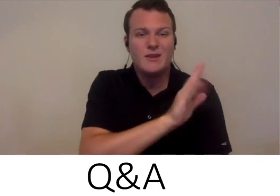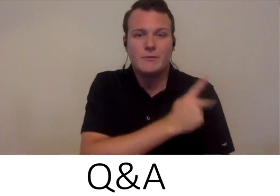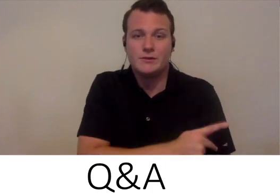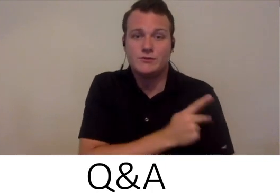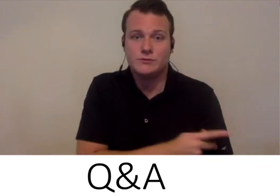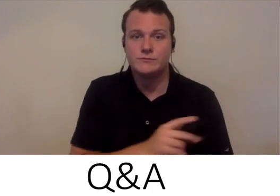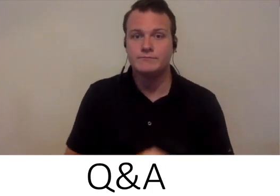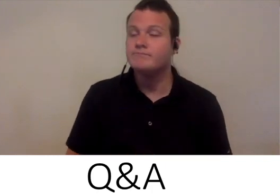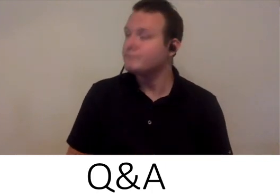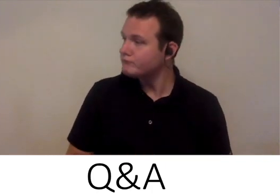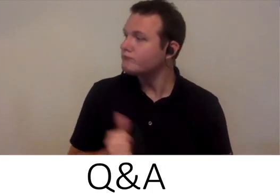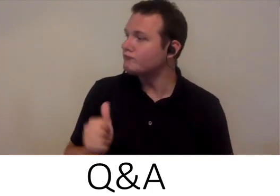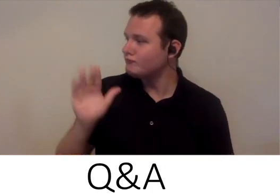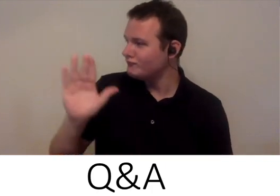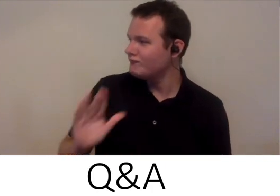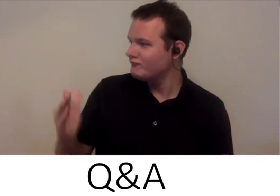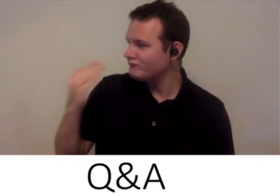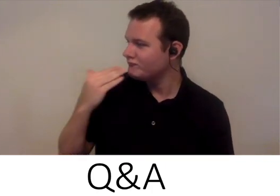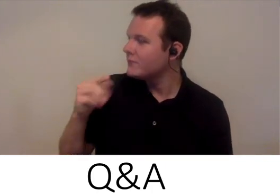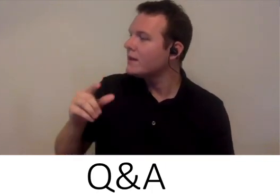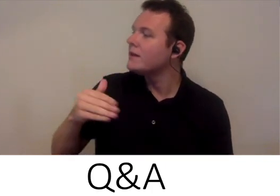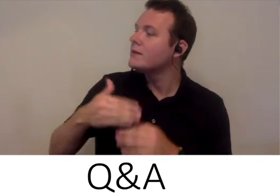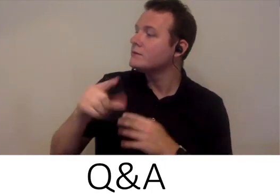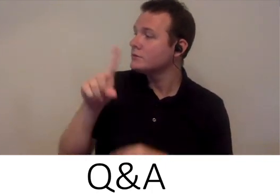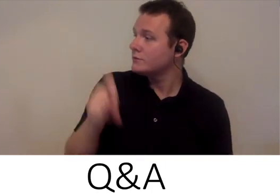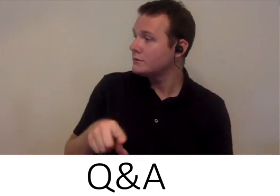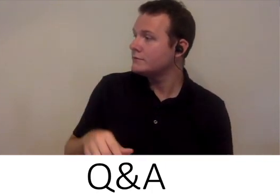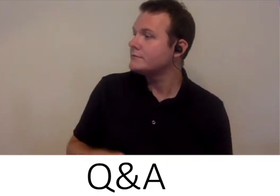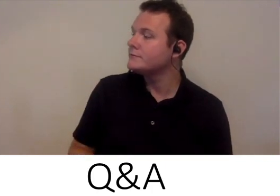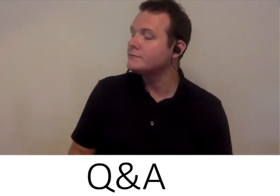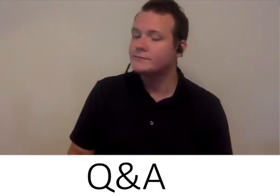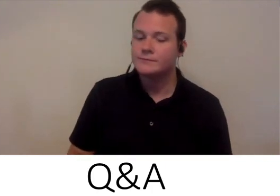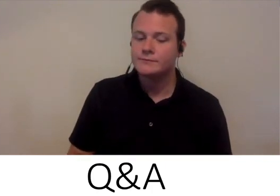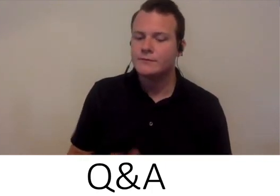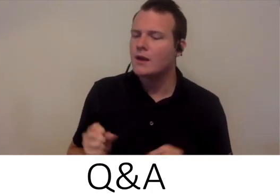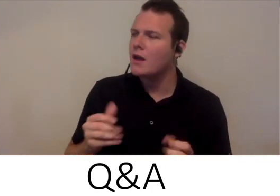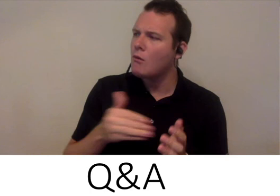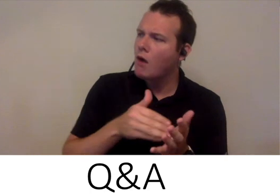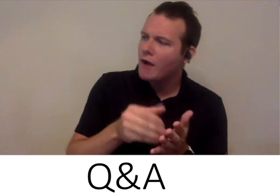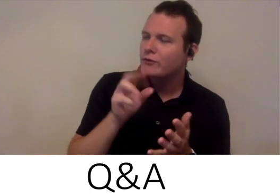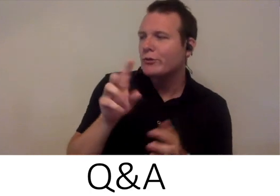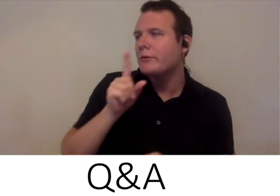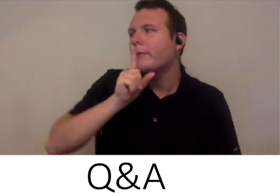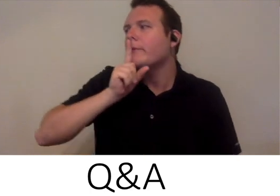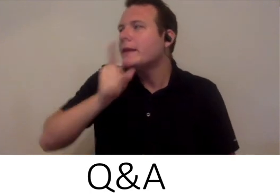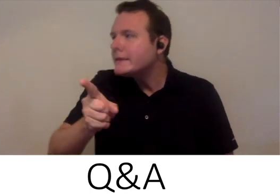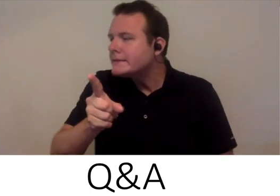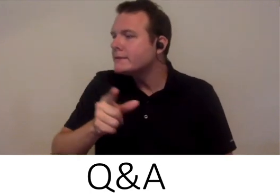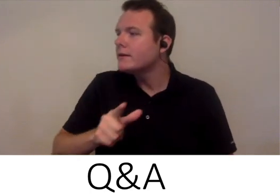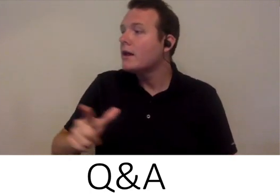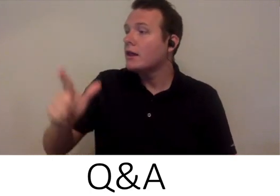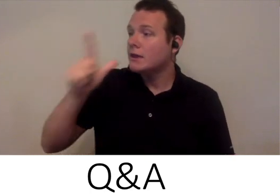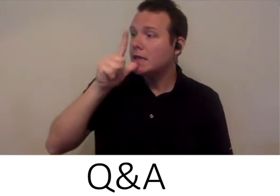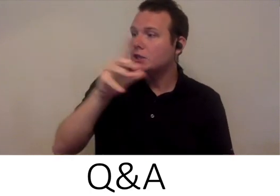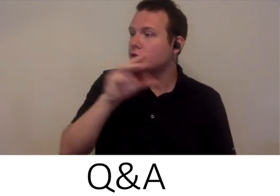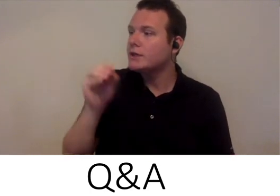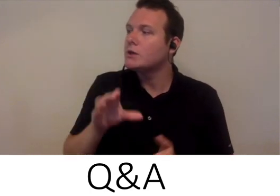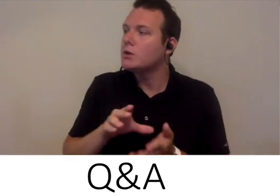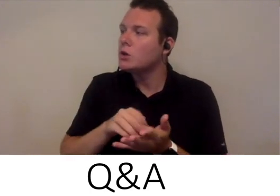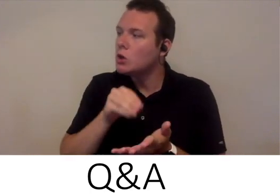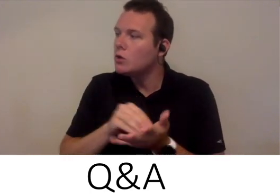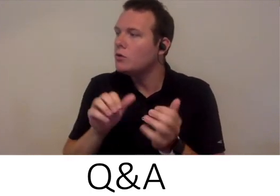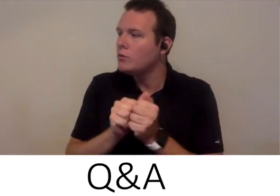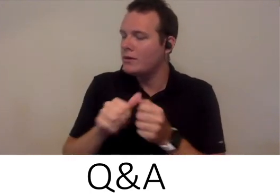Great. Next question is, how often / realistic is having a lunch and learn with a local physician?